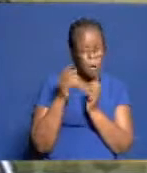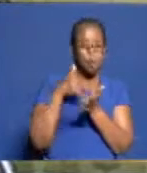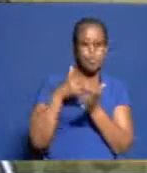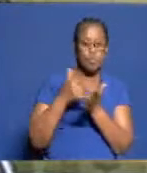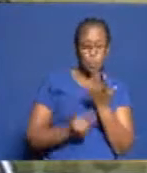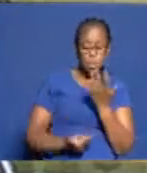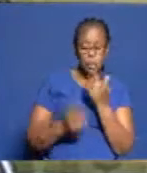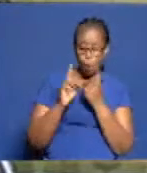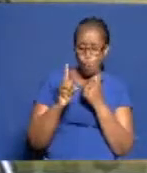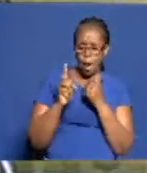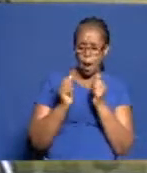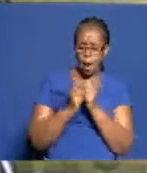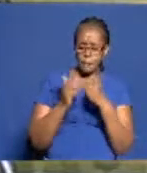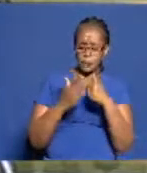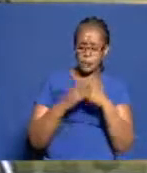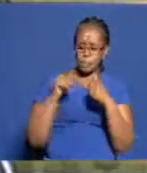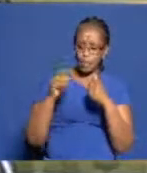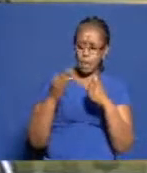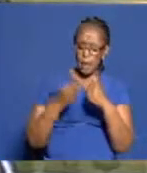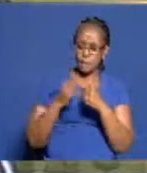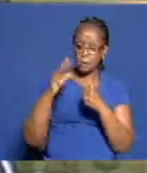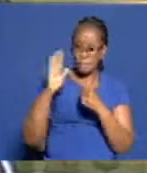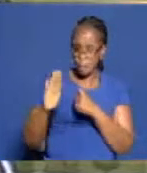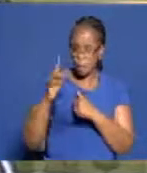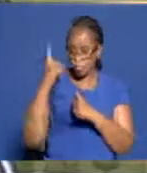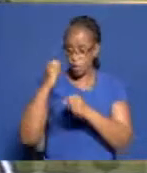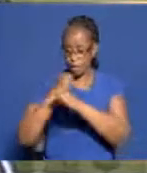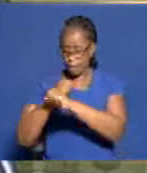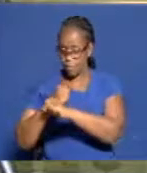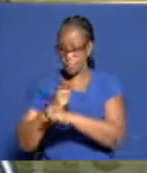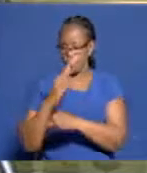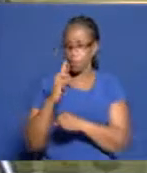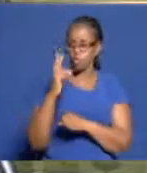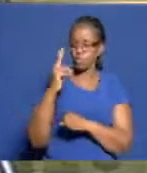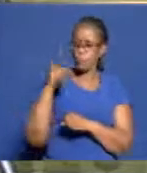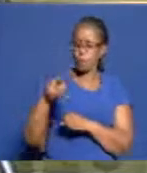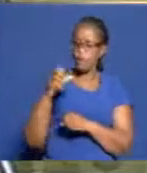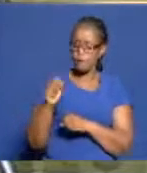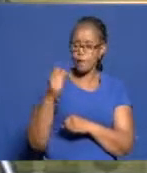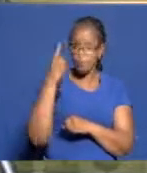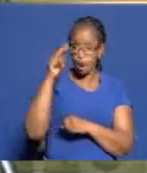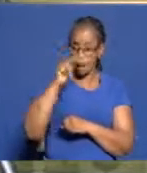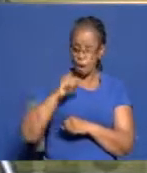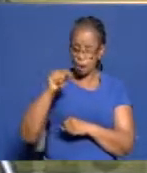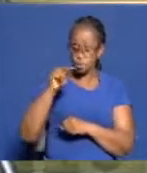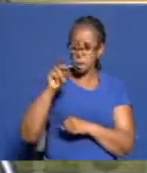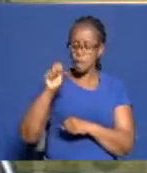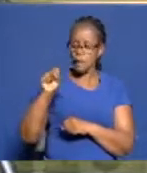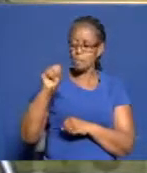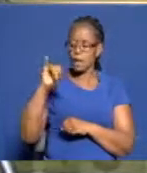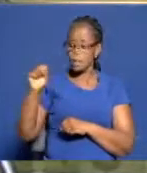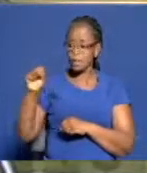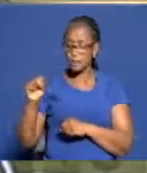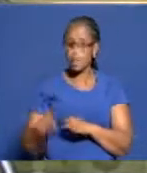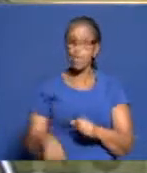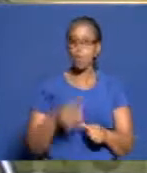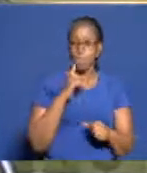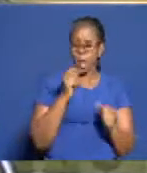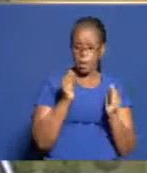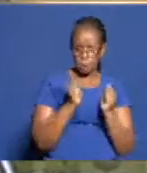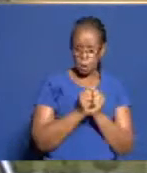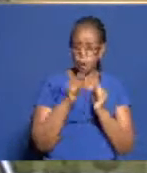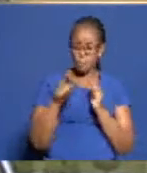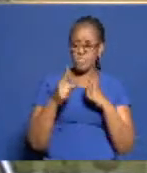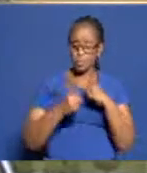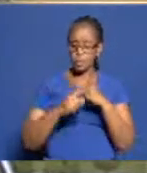119.8 billion for defence, Kenya shilling 42.5 billion for the National Intelligence Service, Kenya shilling 110.6